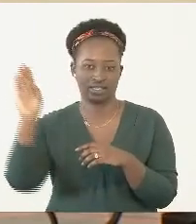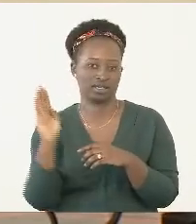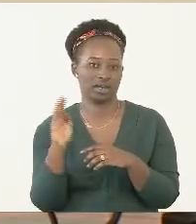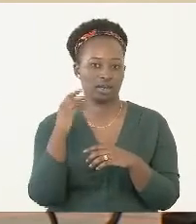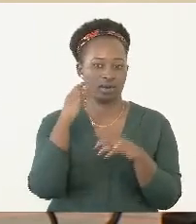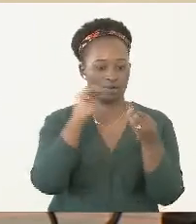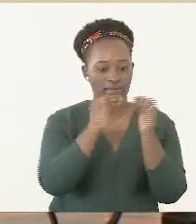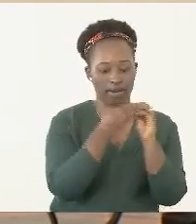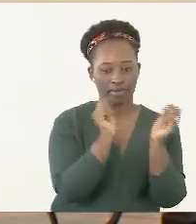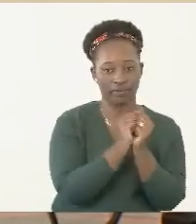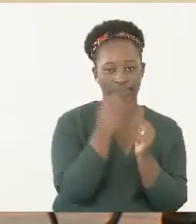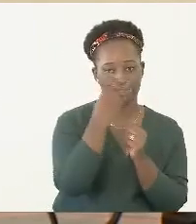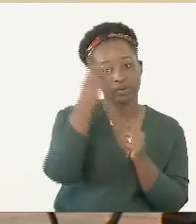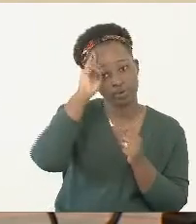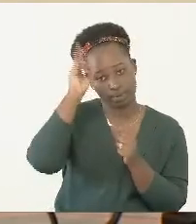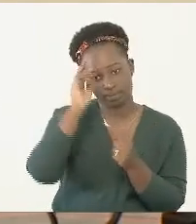14. Remember.